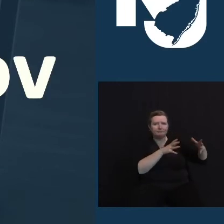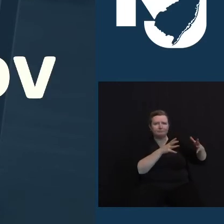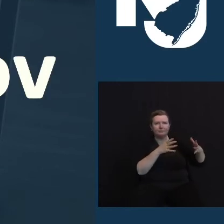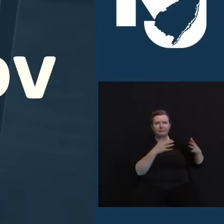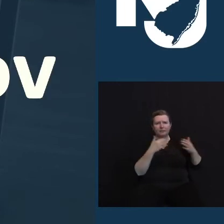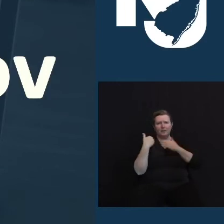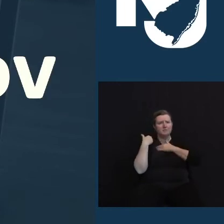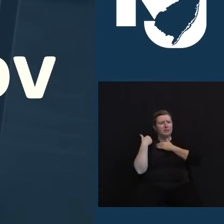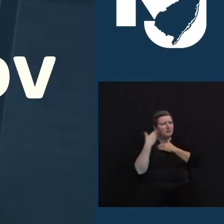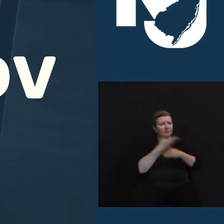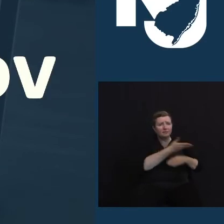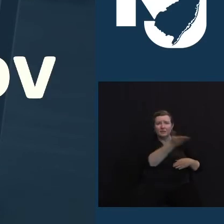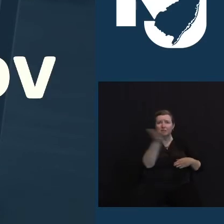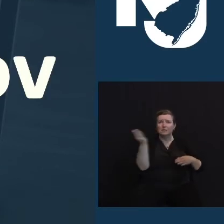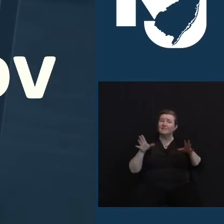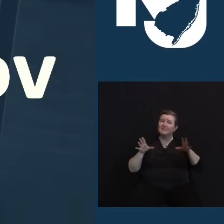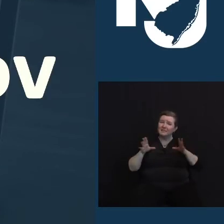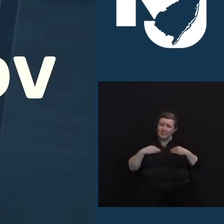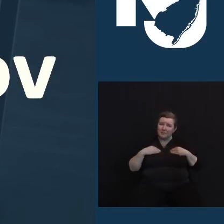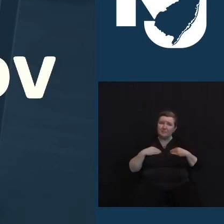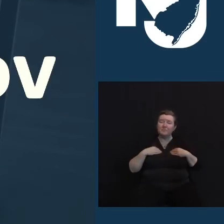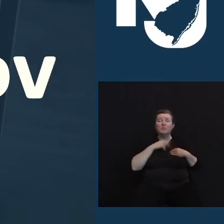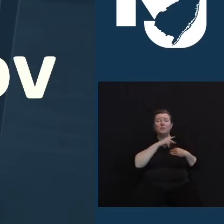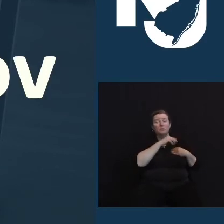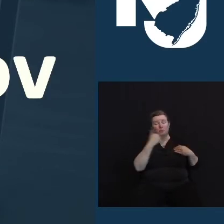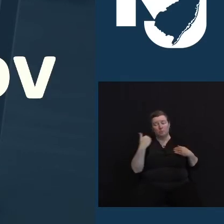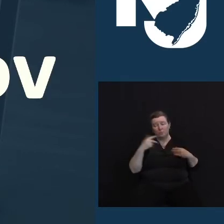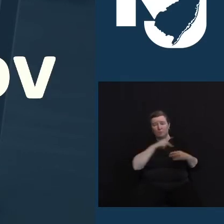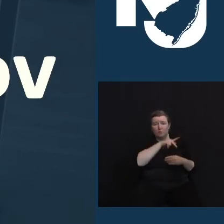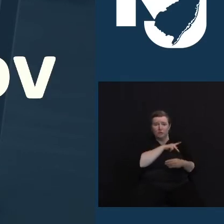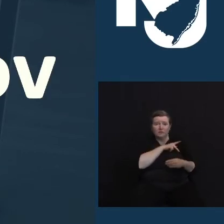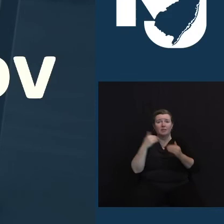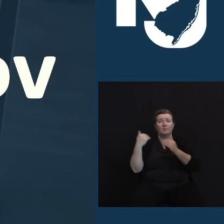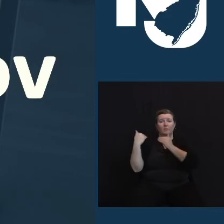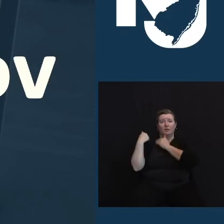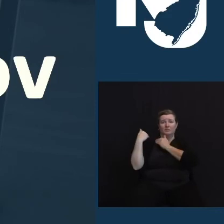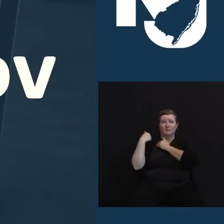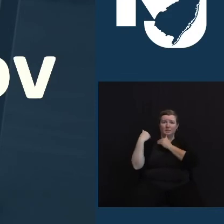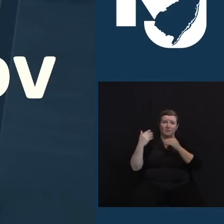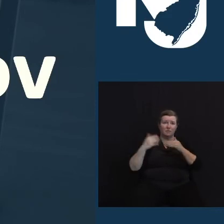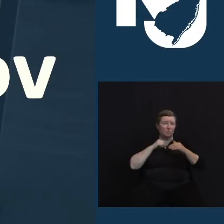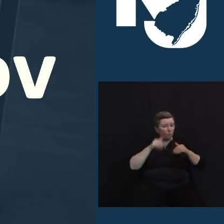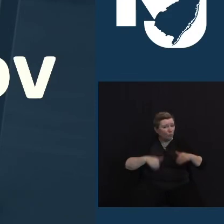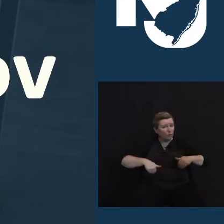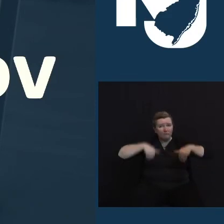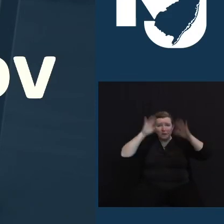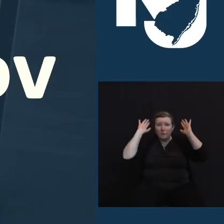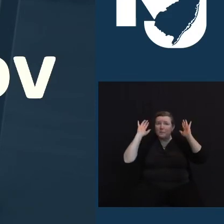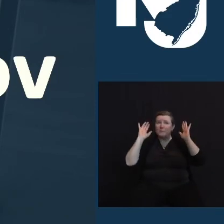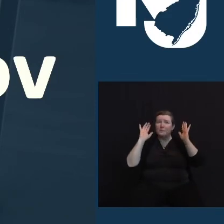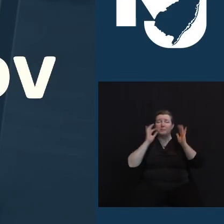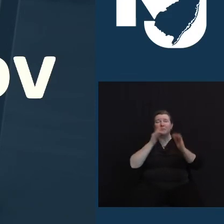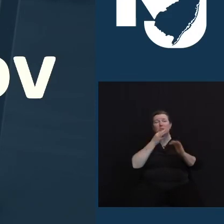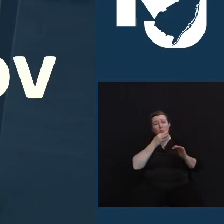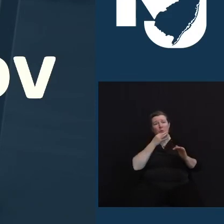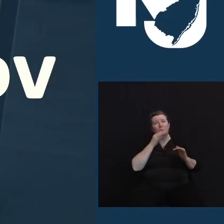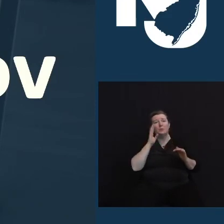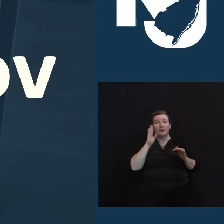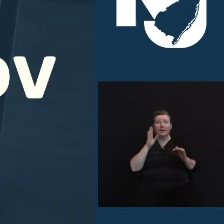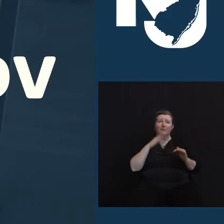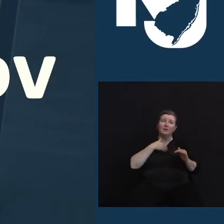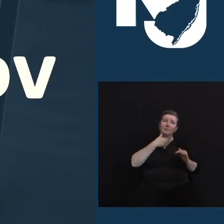taking personal responsibility to new levels, don't give up. Better days are ahead. We just need to keep strong, and the